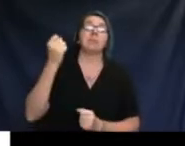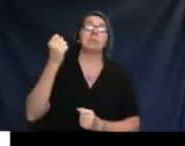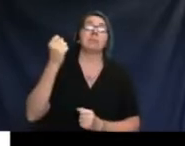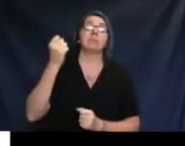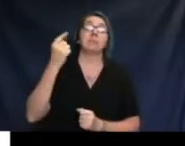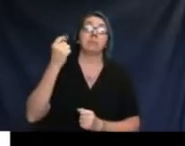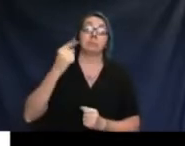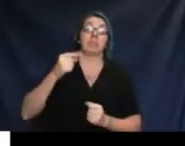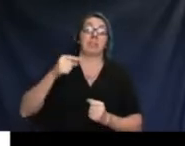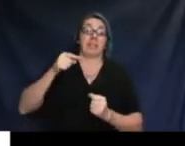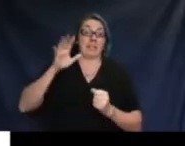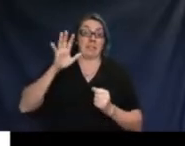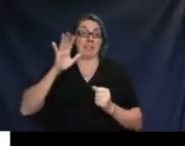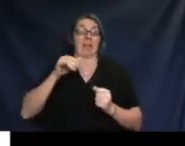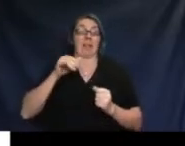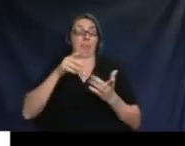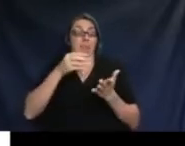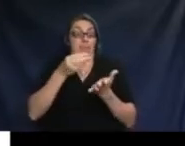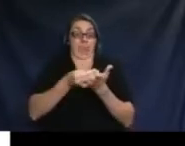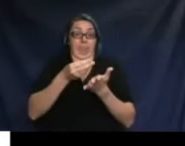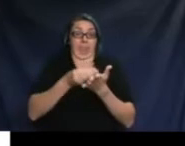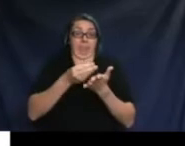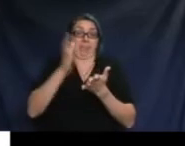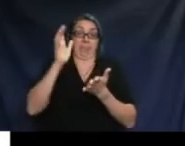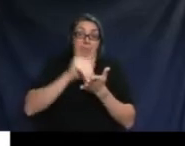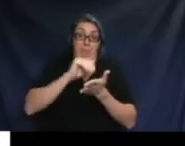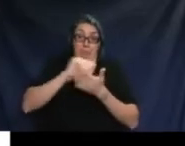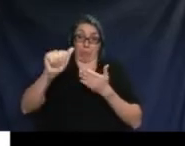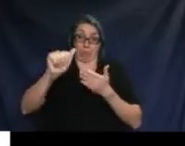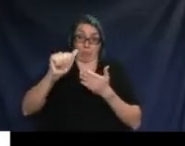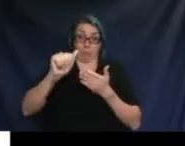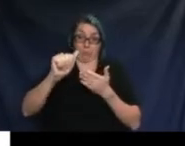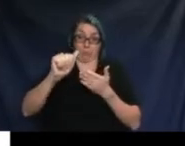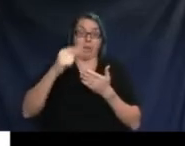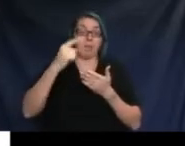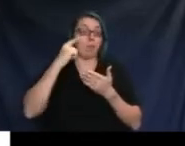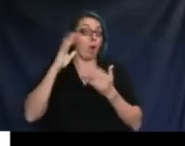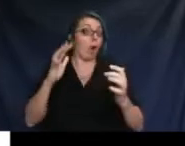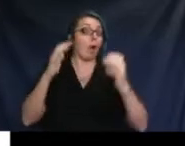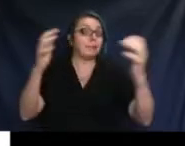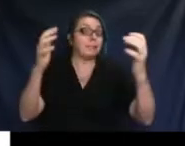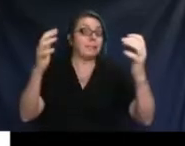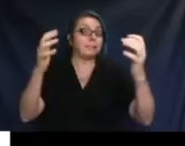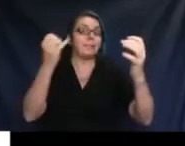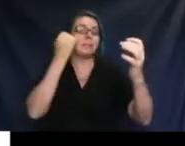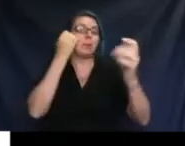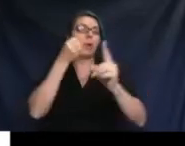of accessibility involved with your audiences or